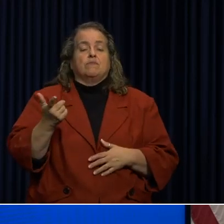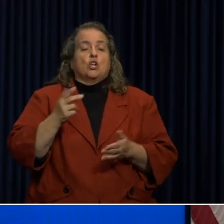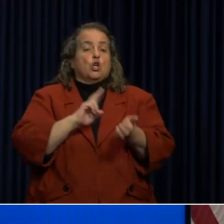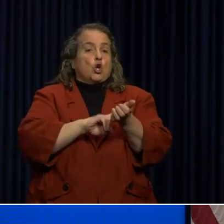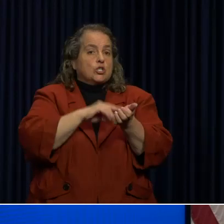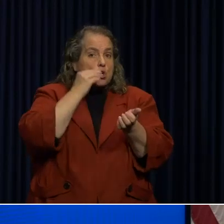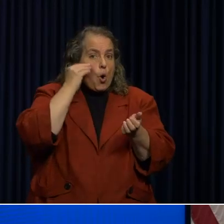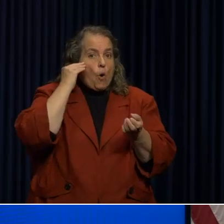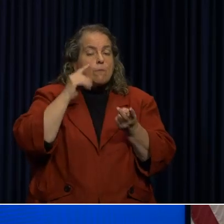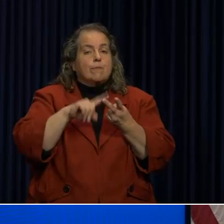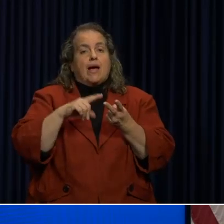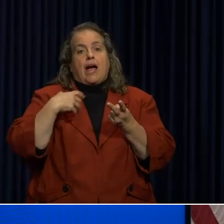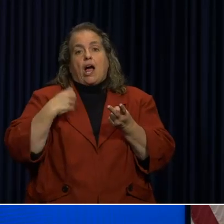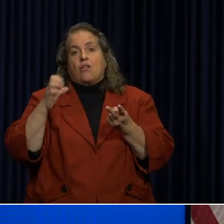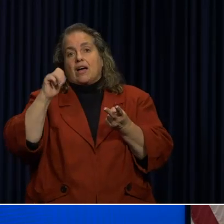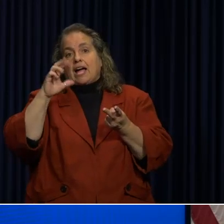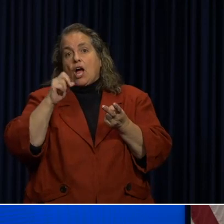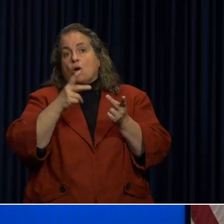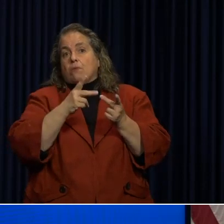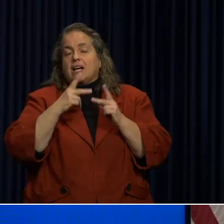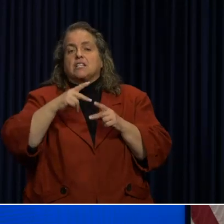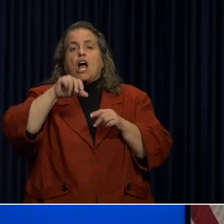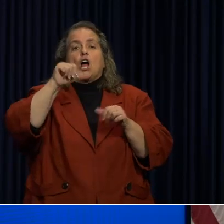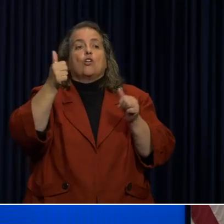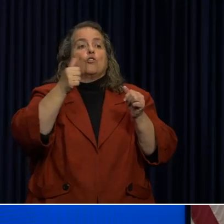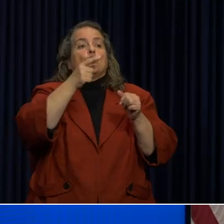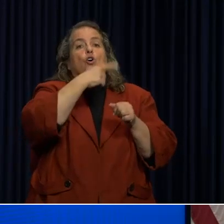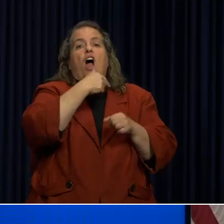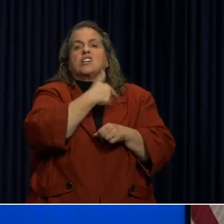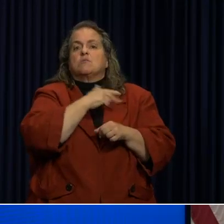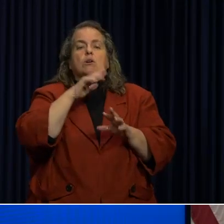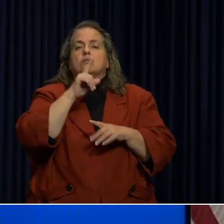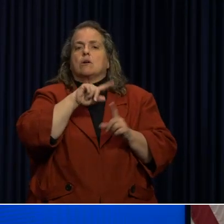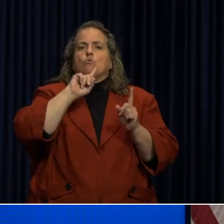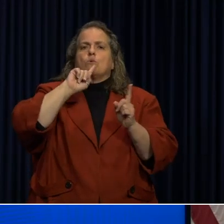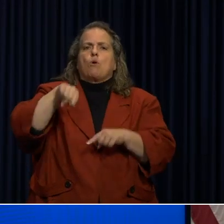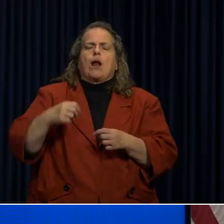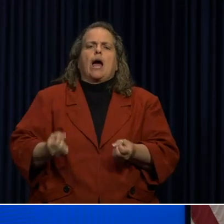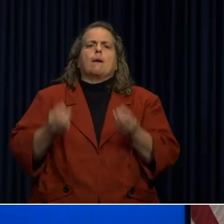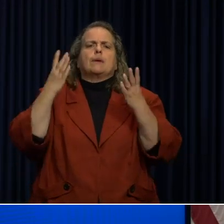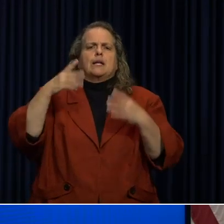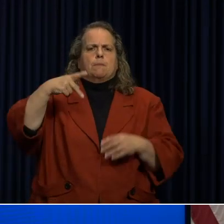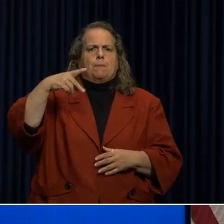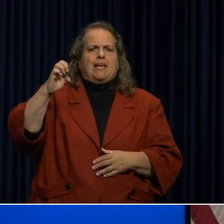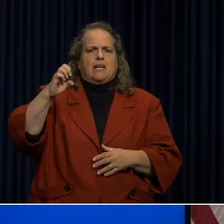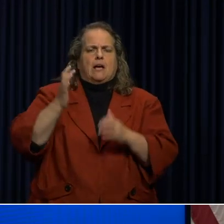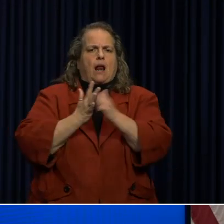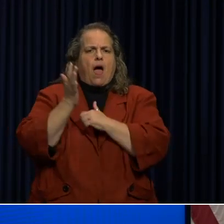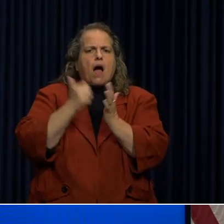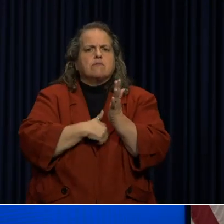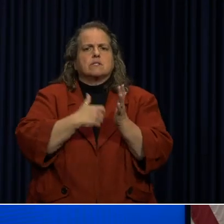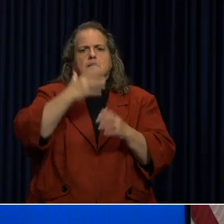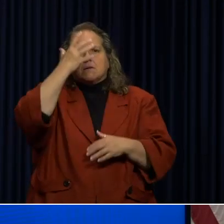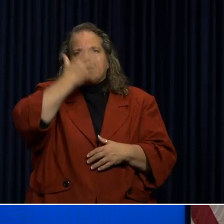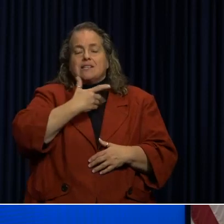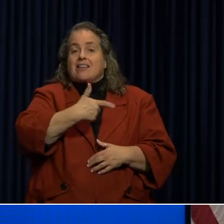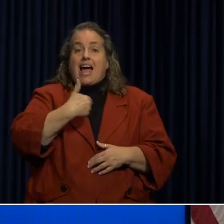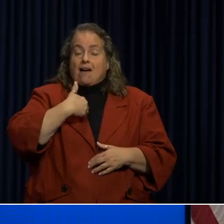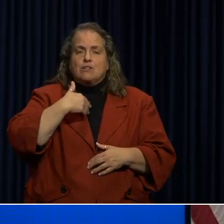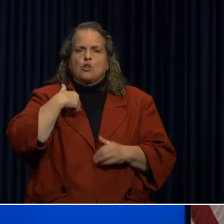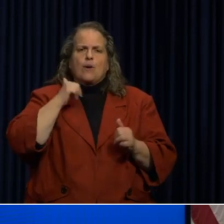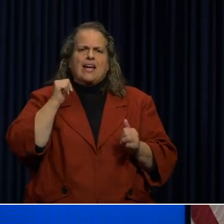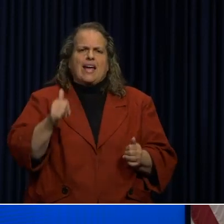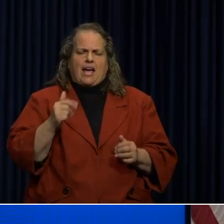living, nursing home, and other facilities report their PPE every day so we can see their burn rate. That's what you have to do to